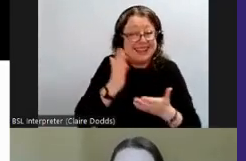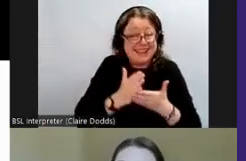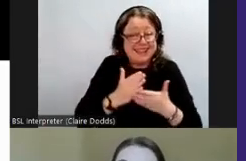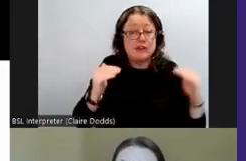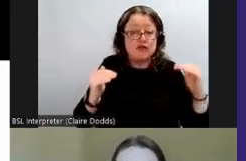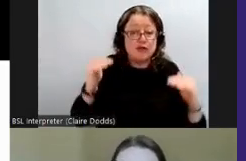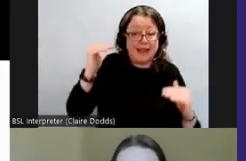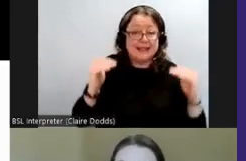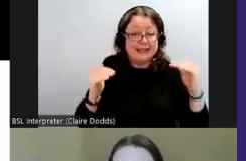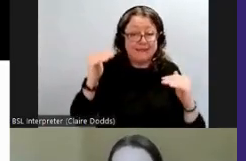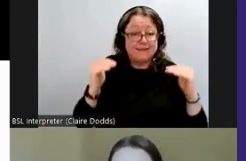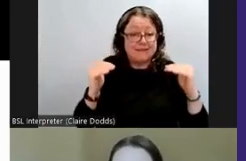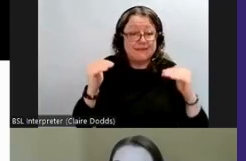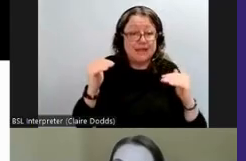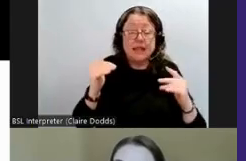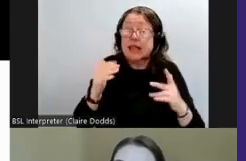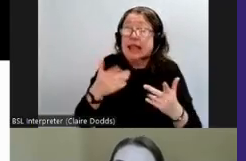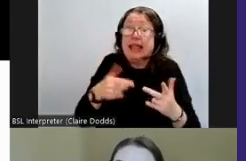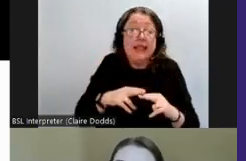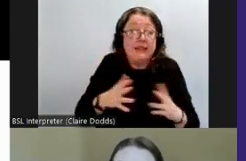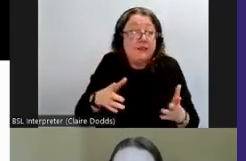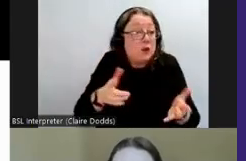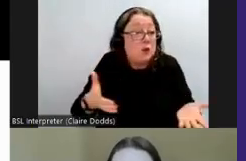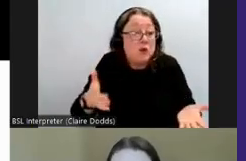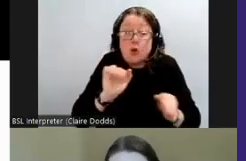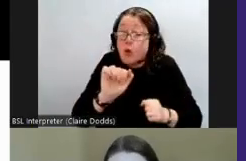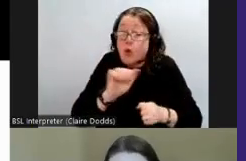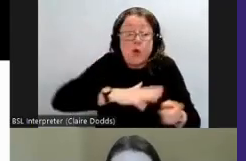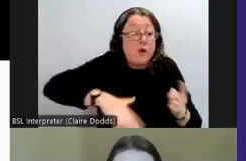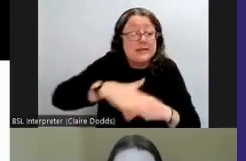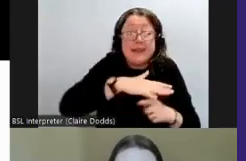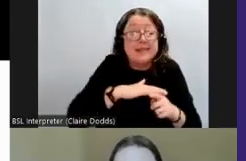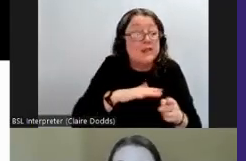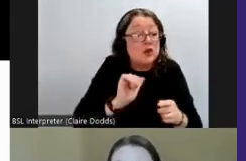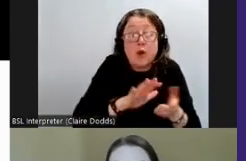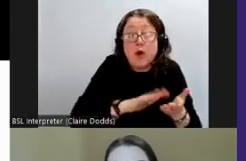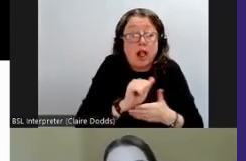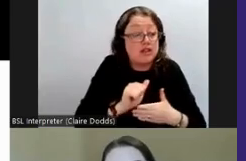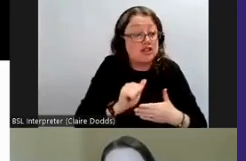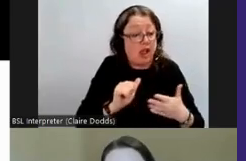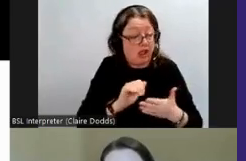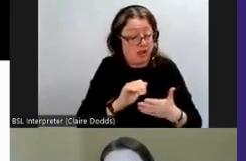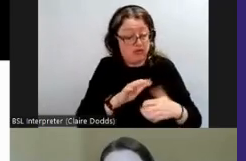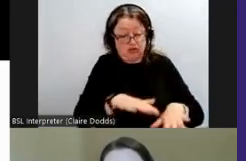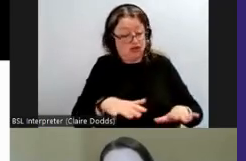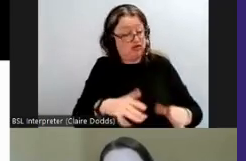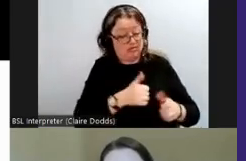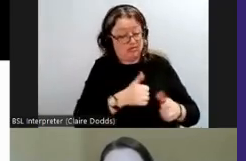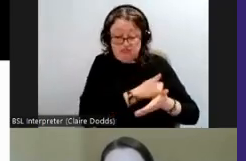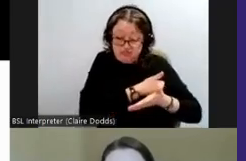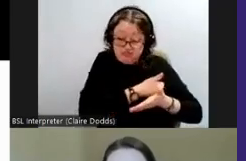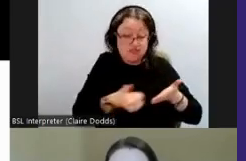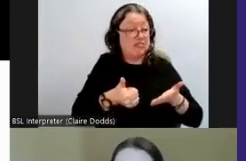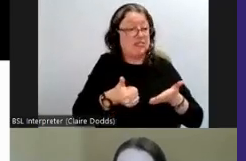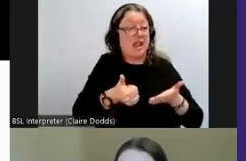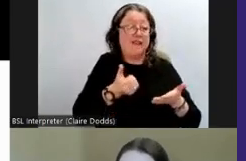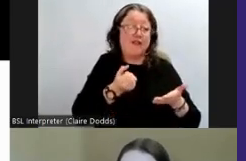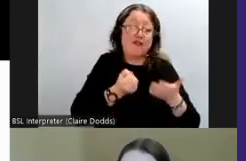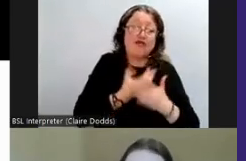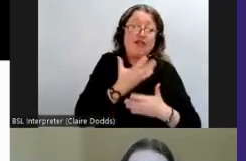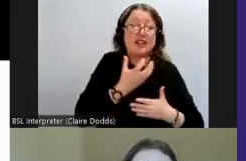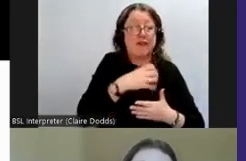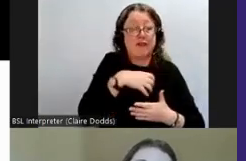typical that children will have fresh fruit and vegetables each day, they'll have a coat to wear to school, and they'll participate in after school clubs